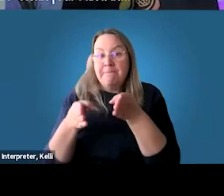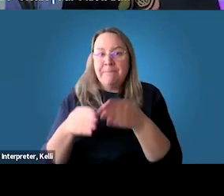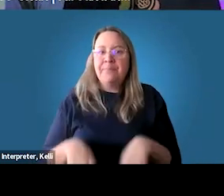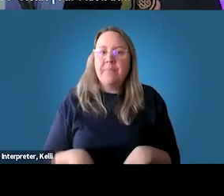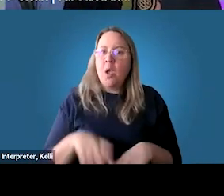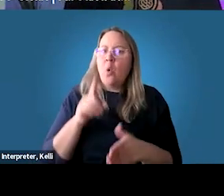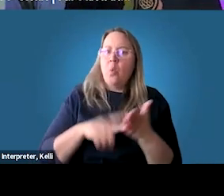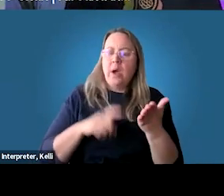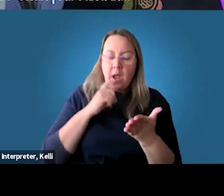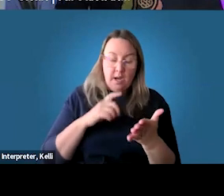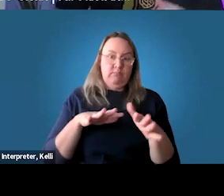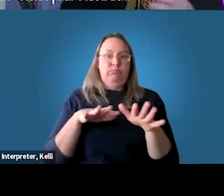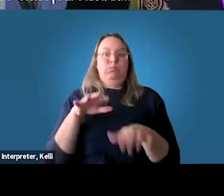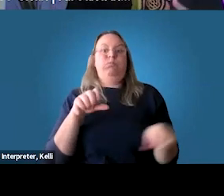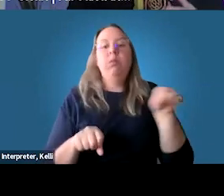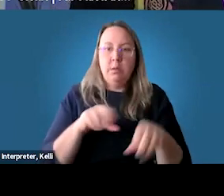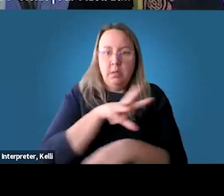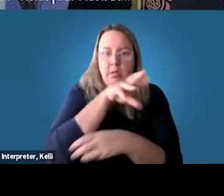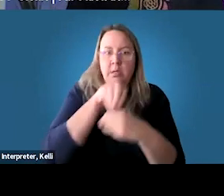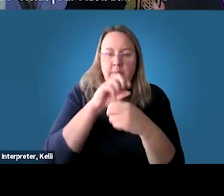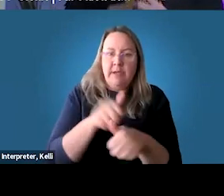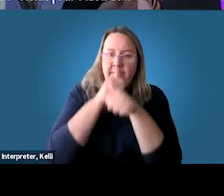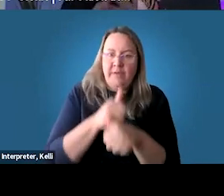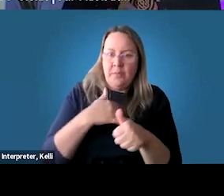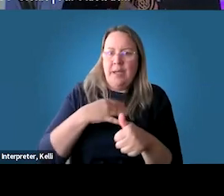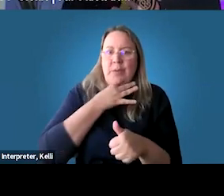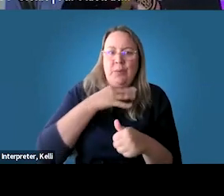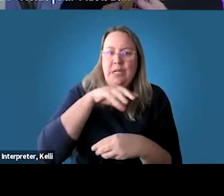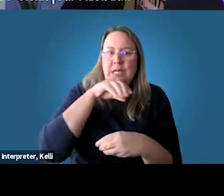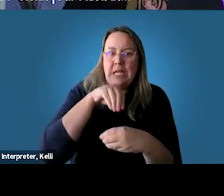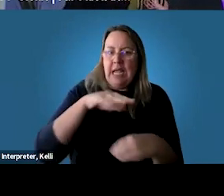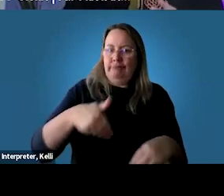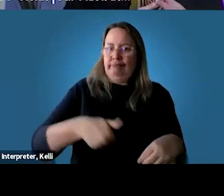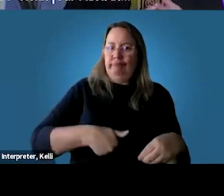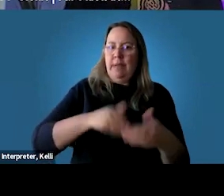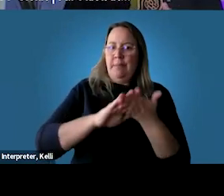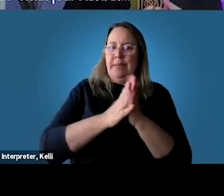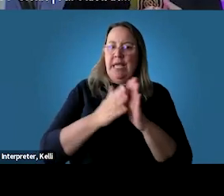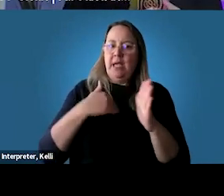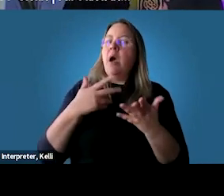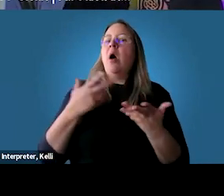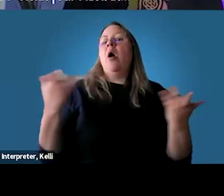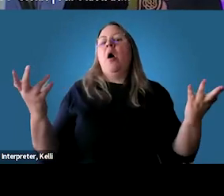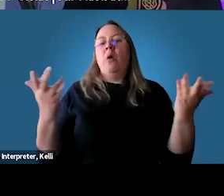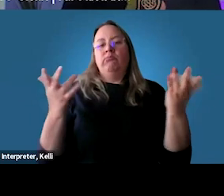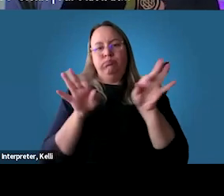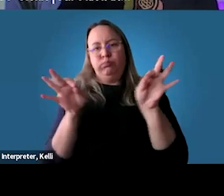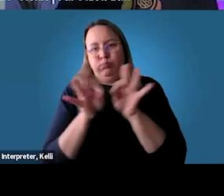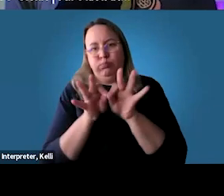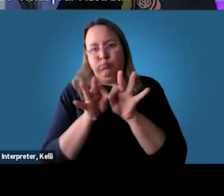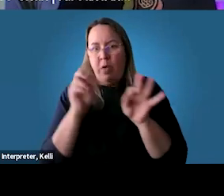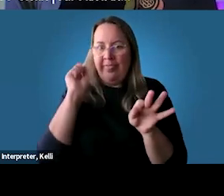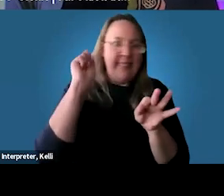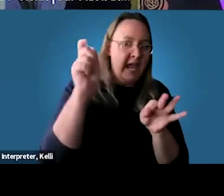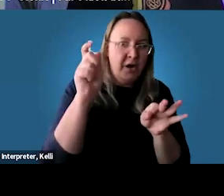of what I stumbled into by following my curiosity and intuition turned out to be priceless later on. Who do